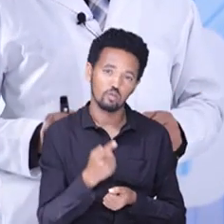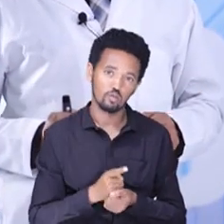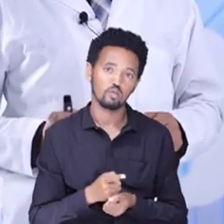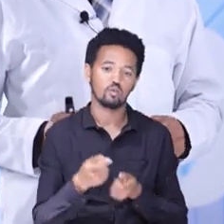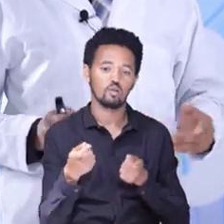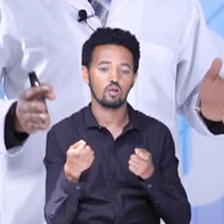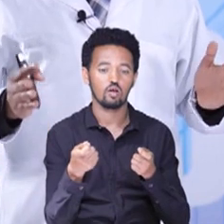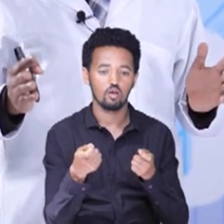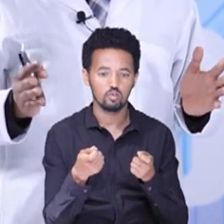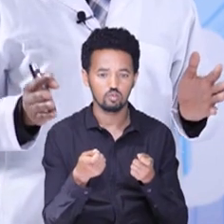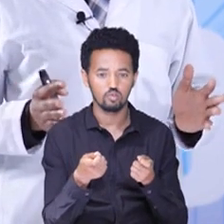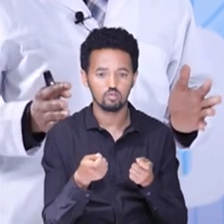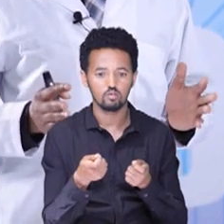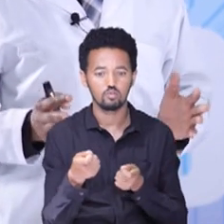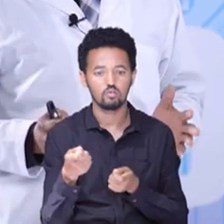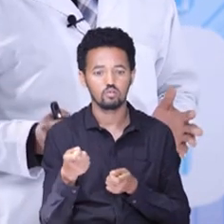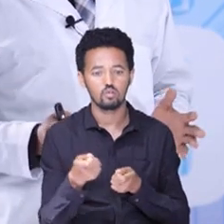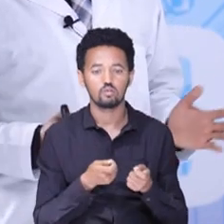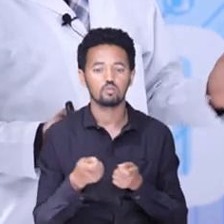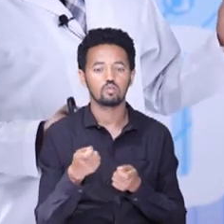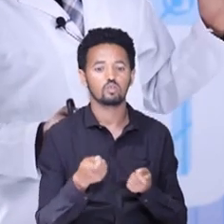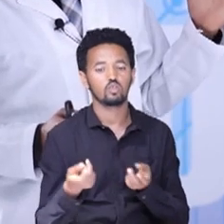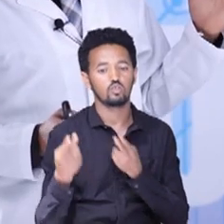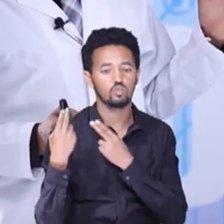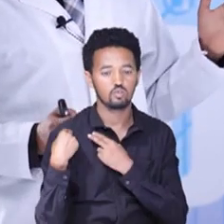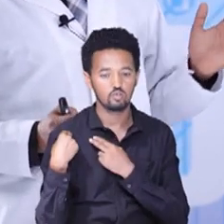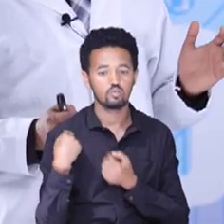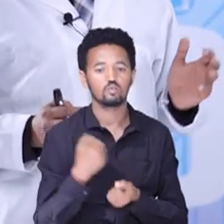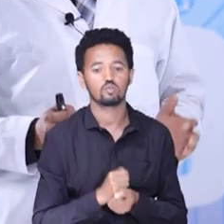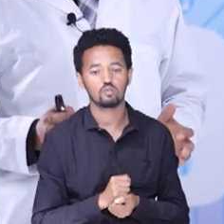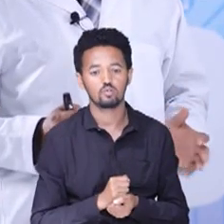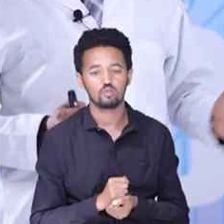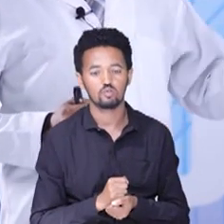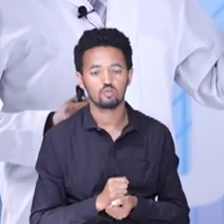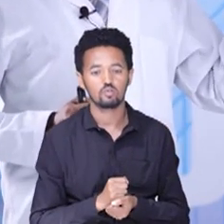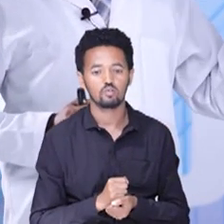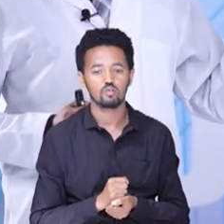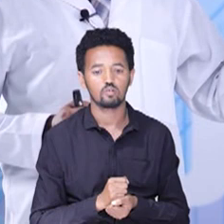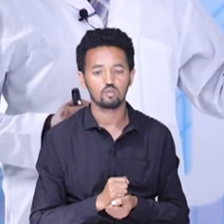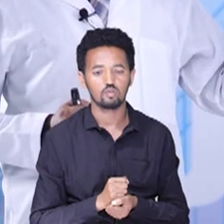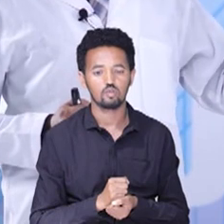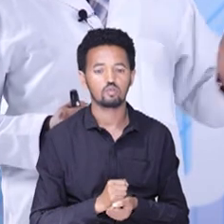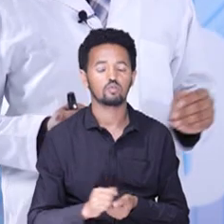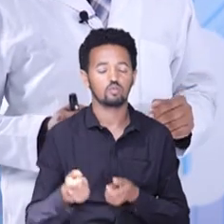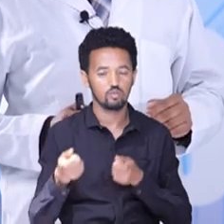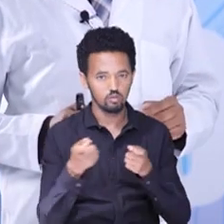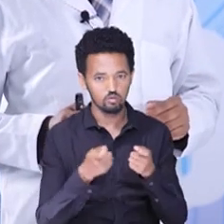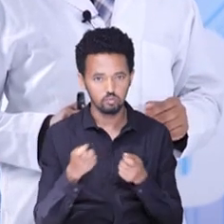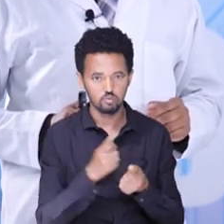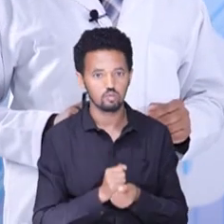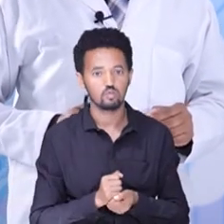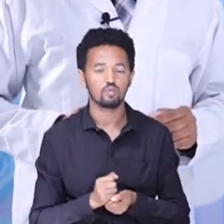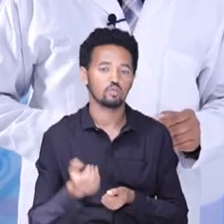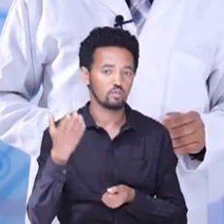maladministration, land alienation, heavy taxation, national oppression,